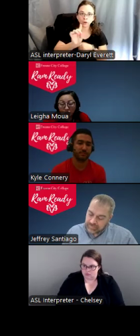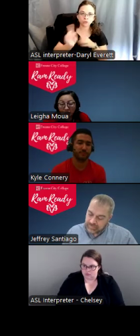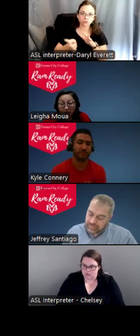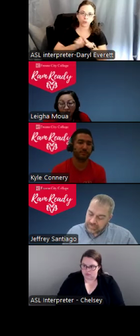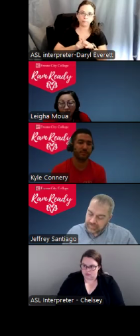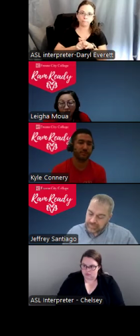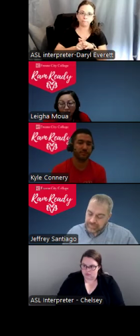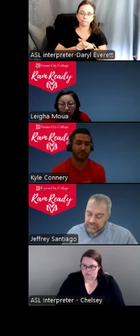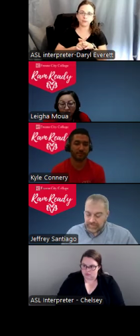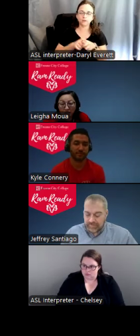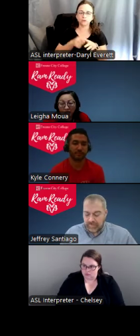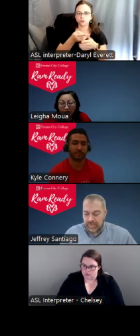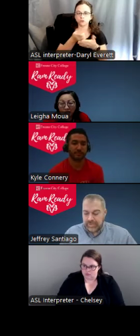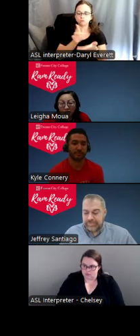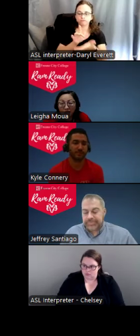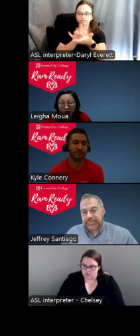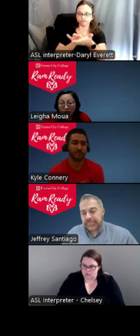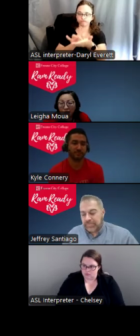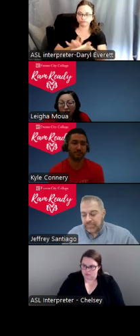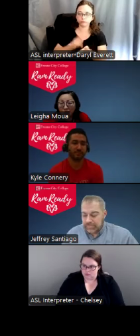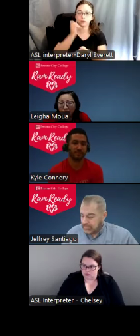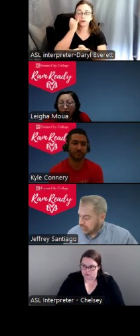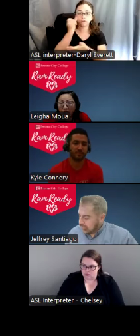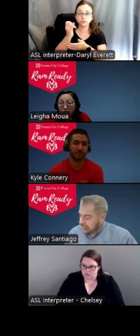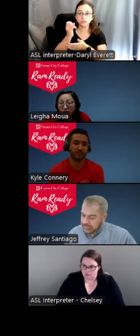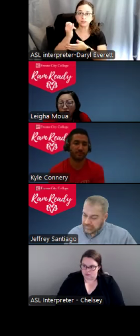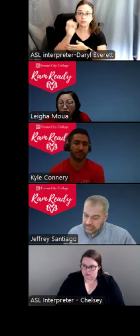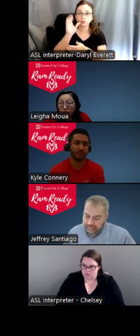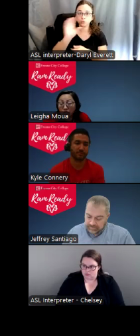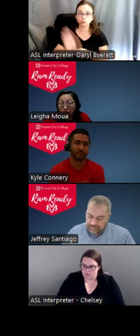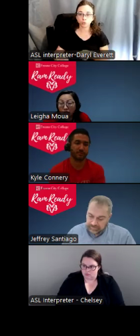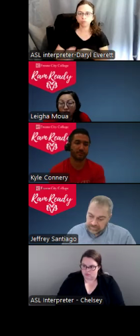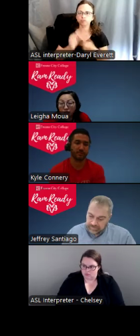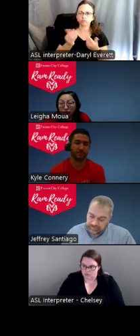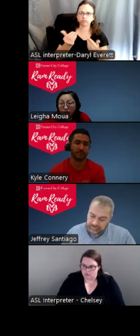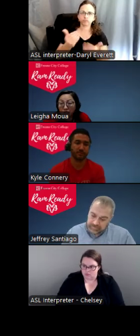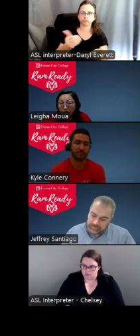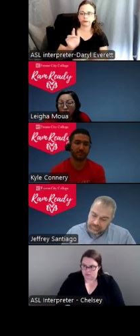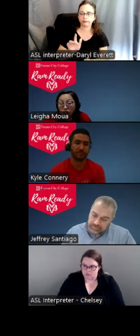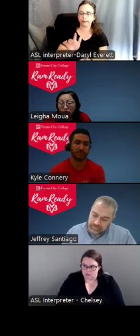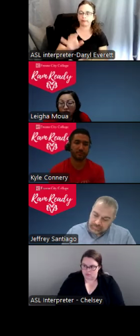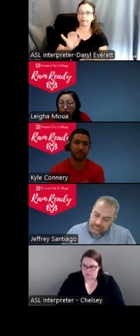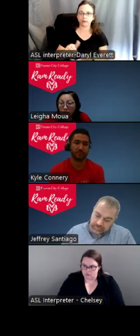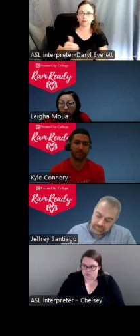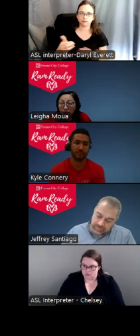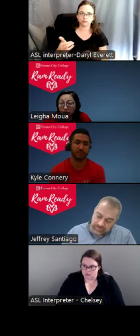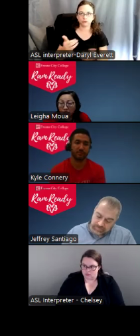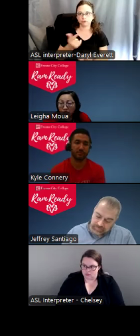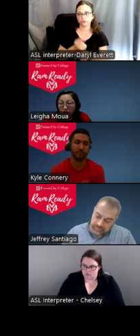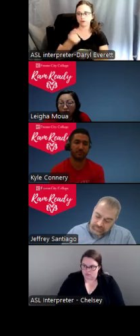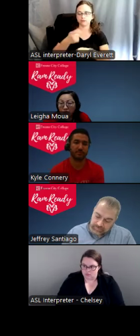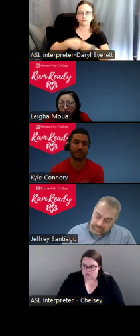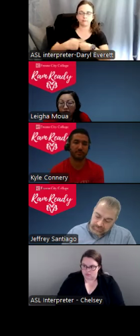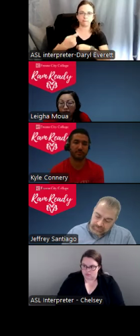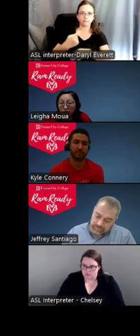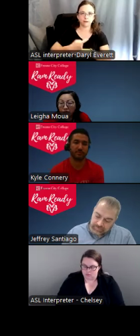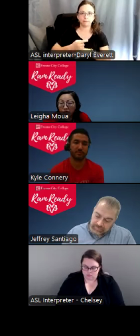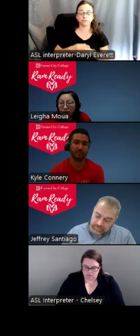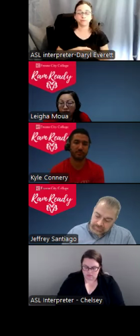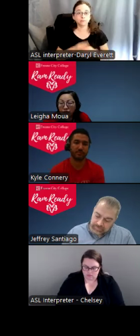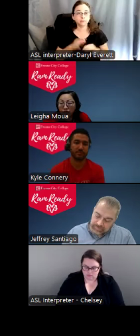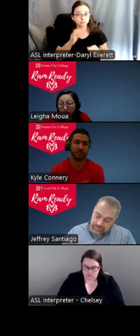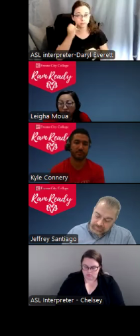the Zoom meeting link of that particular day. And if you want to, you know, share anything with your counselor, you can type